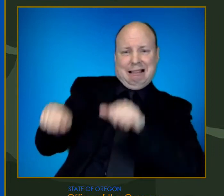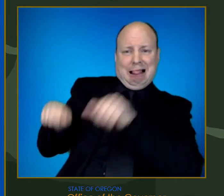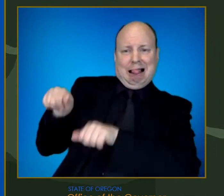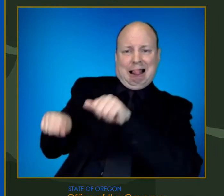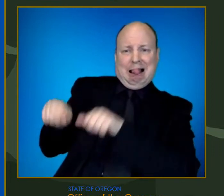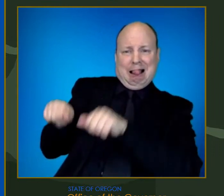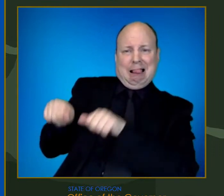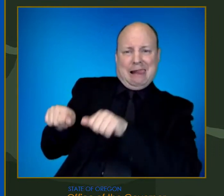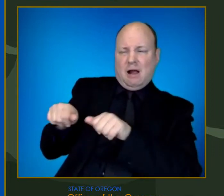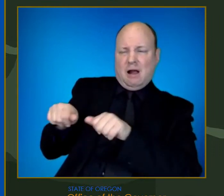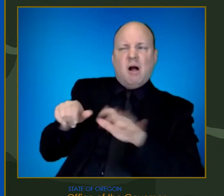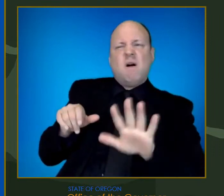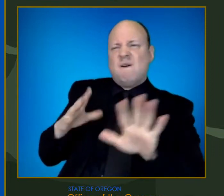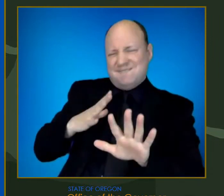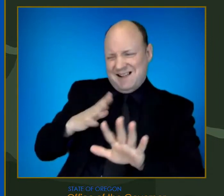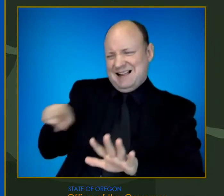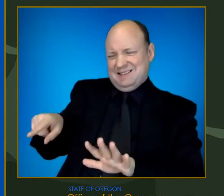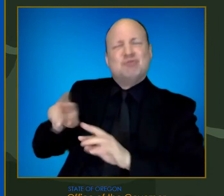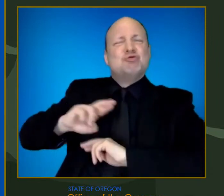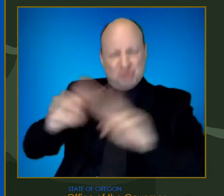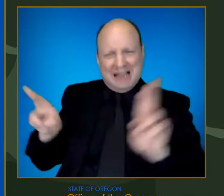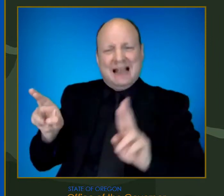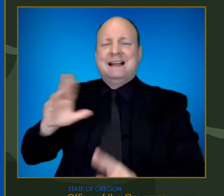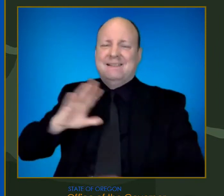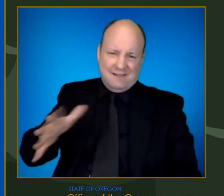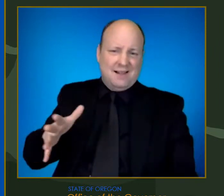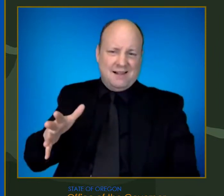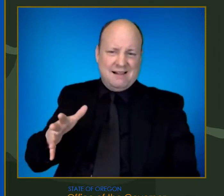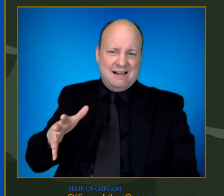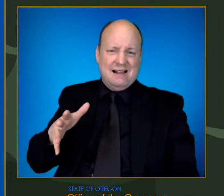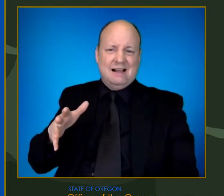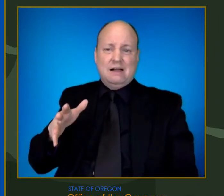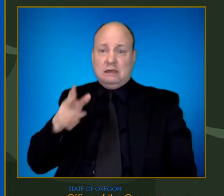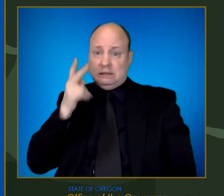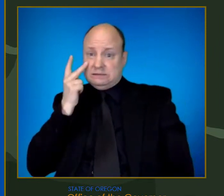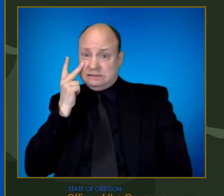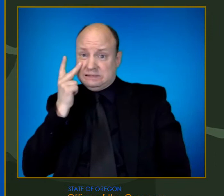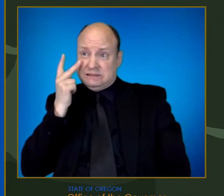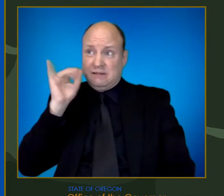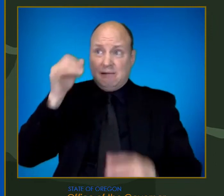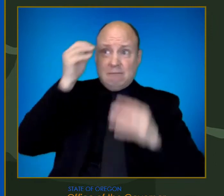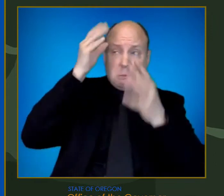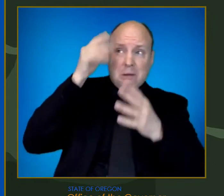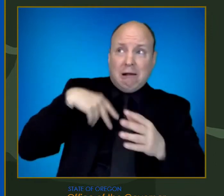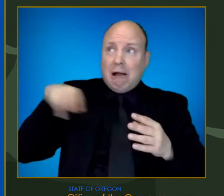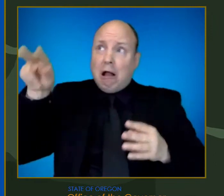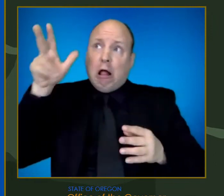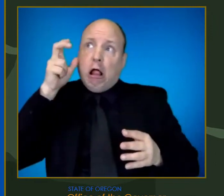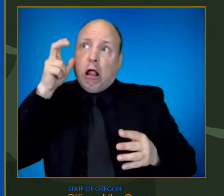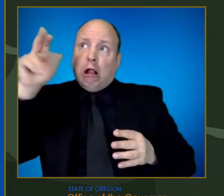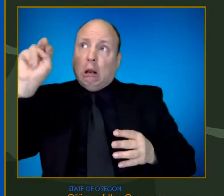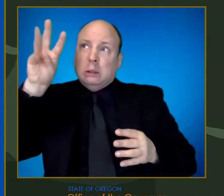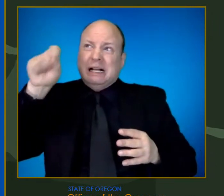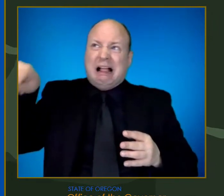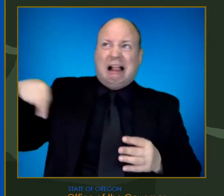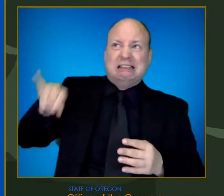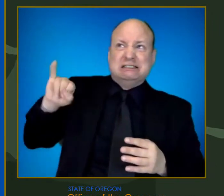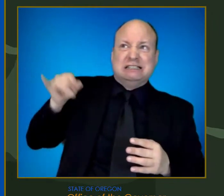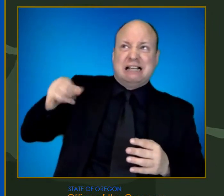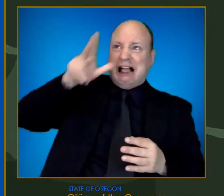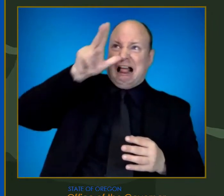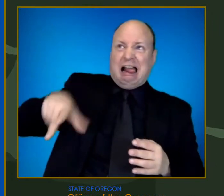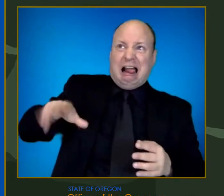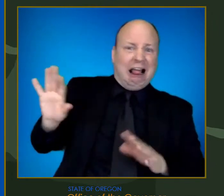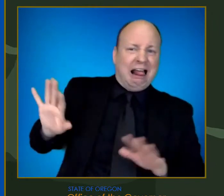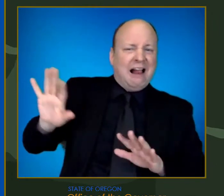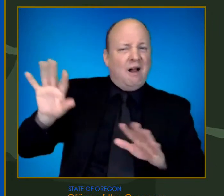fears or concerns or misunderstandings about information certainly is a concern. I'm actually even more worried about, as we move to younger and younger people